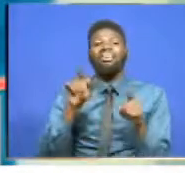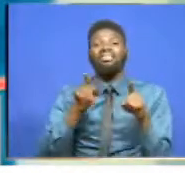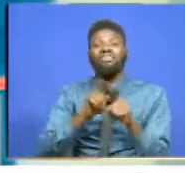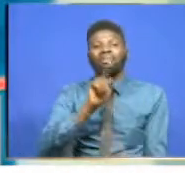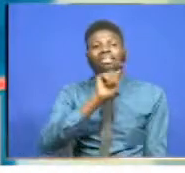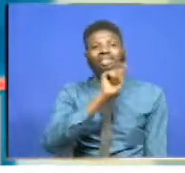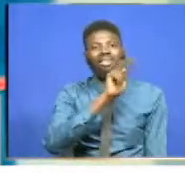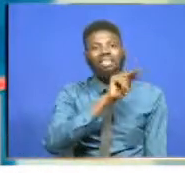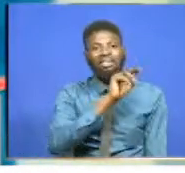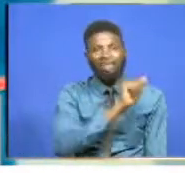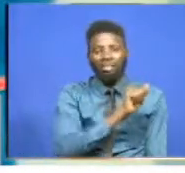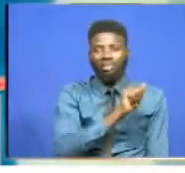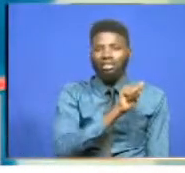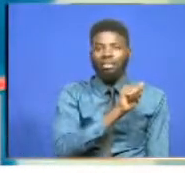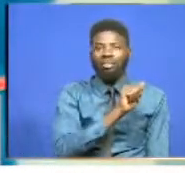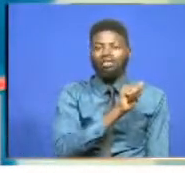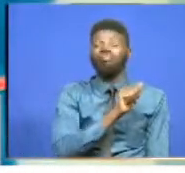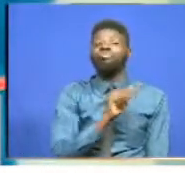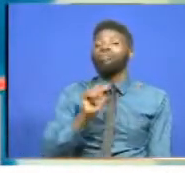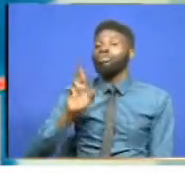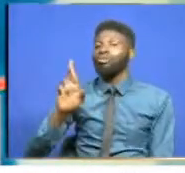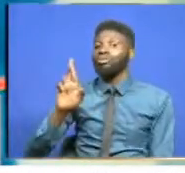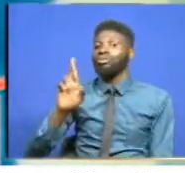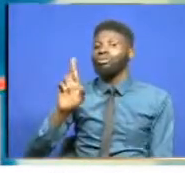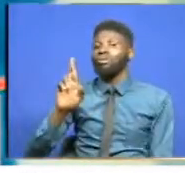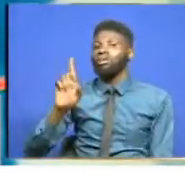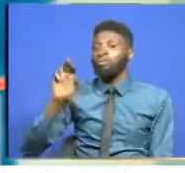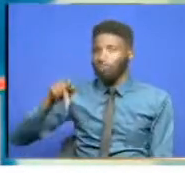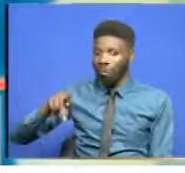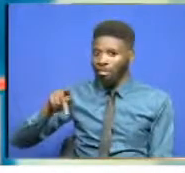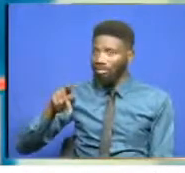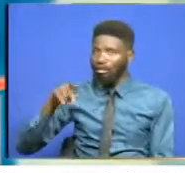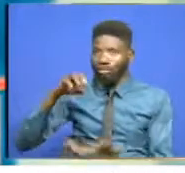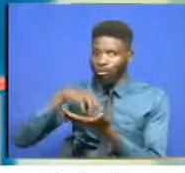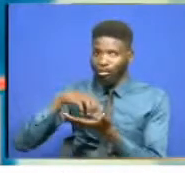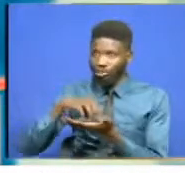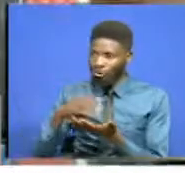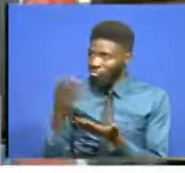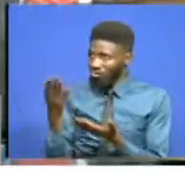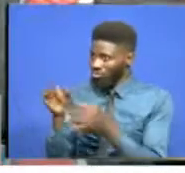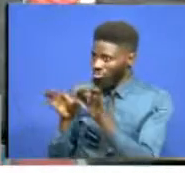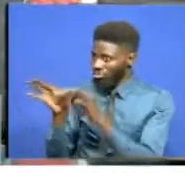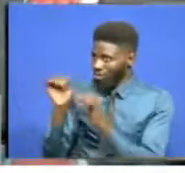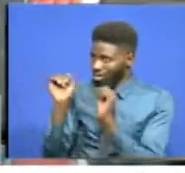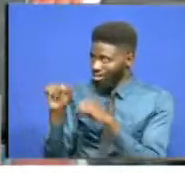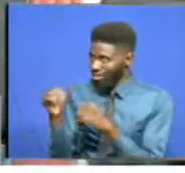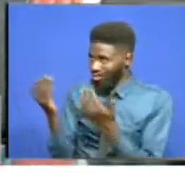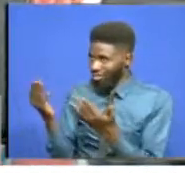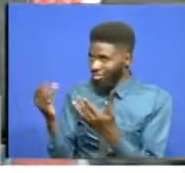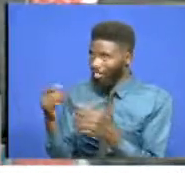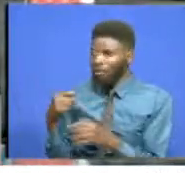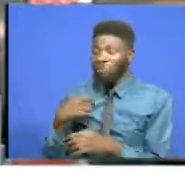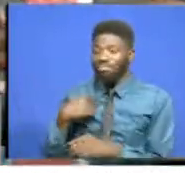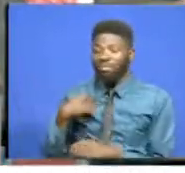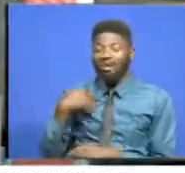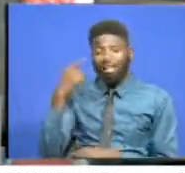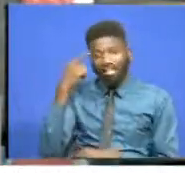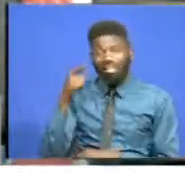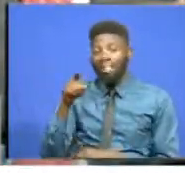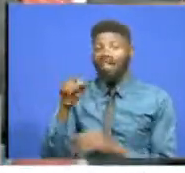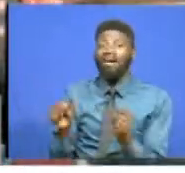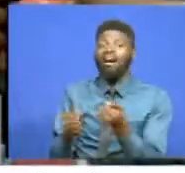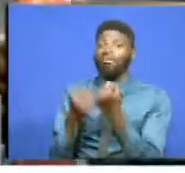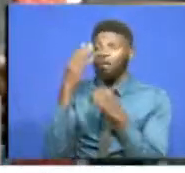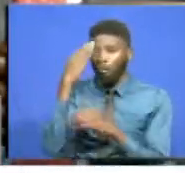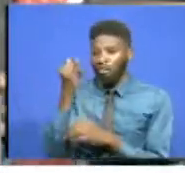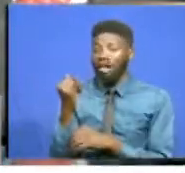like situation. Unless Mheshimiwa tells me differently. And I think this is why, because each of these parties